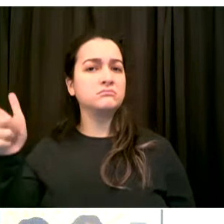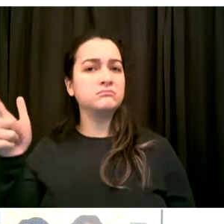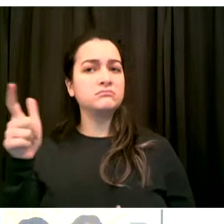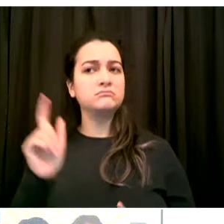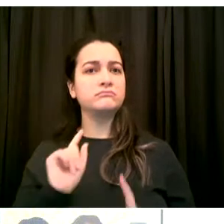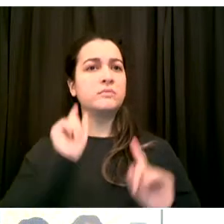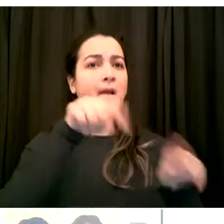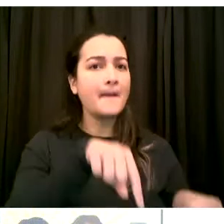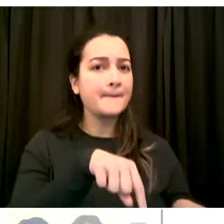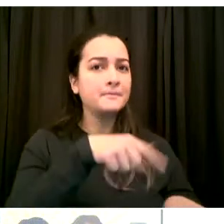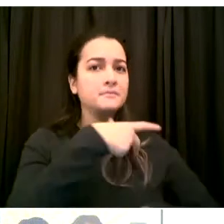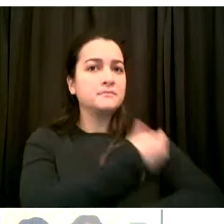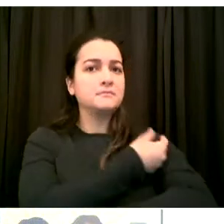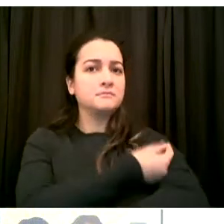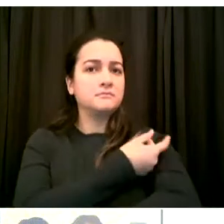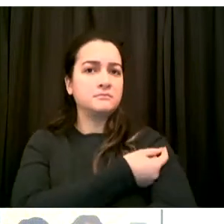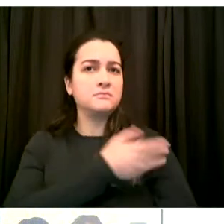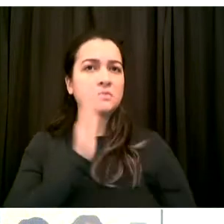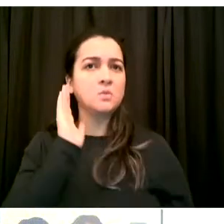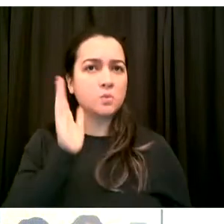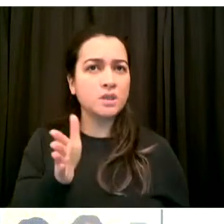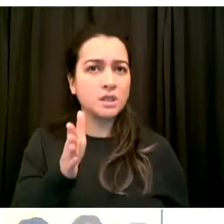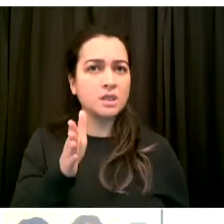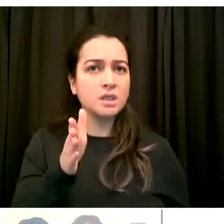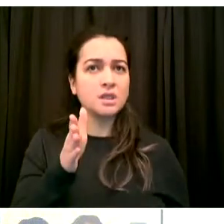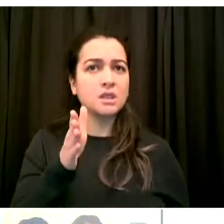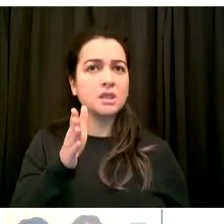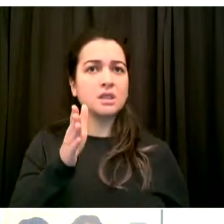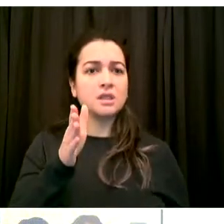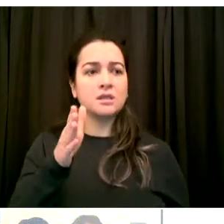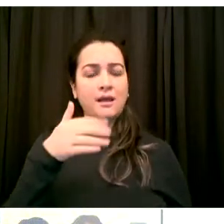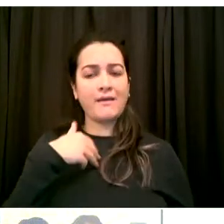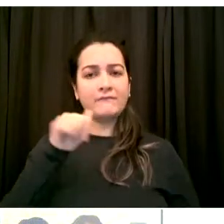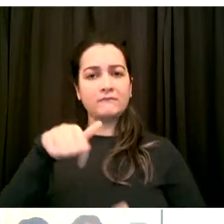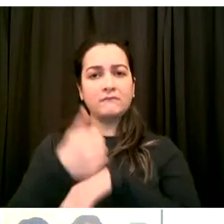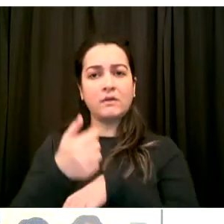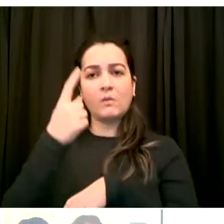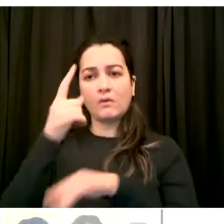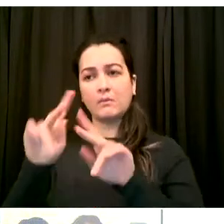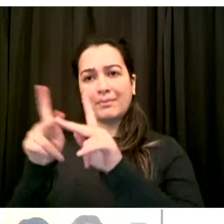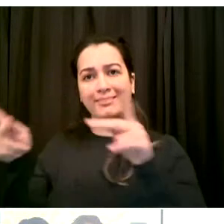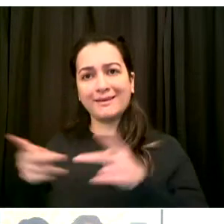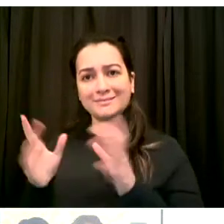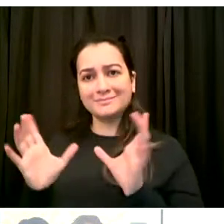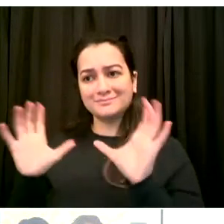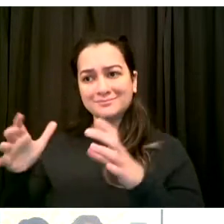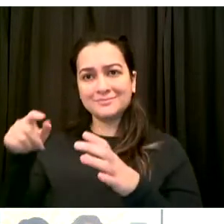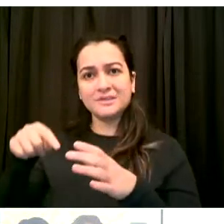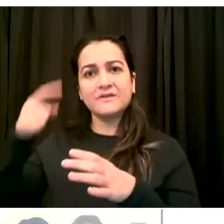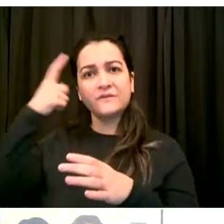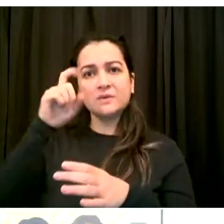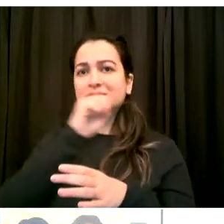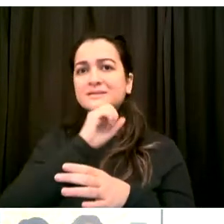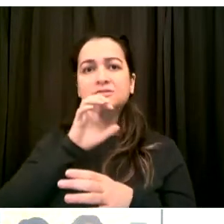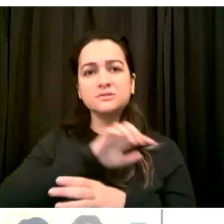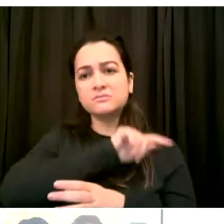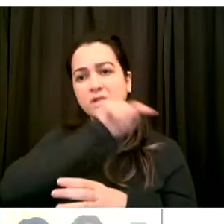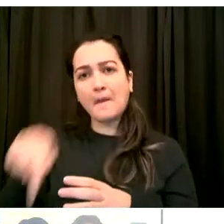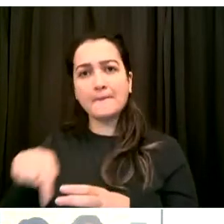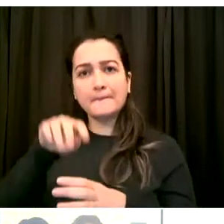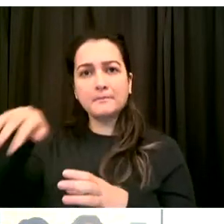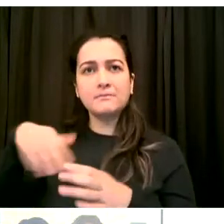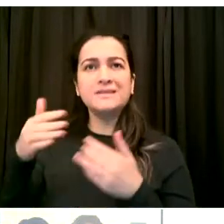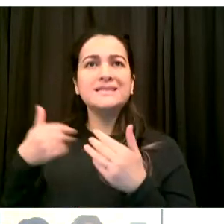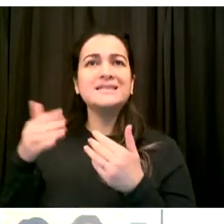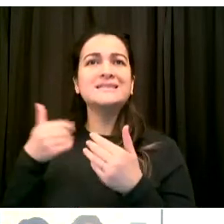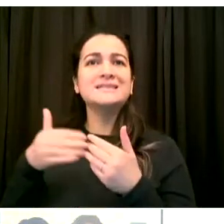also to NYCHA development and housing preservation and development buildings where we know there are a high concentration